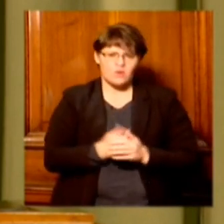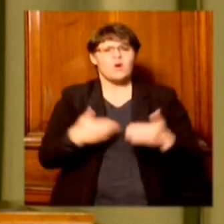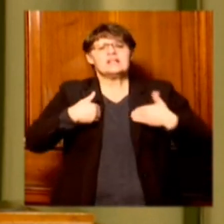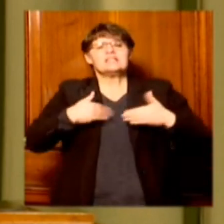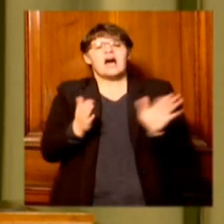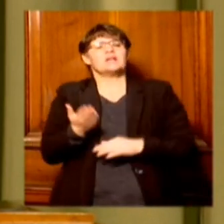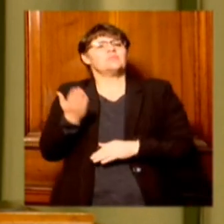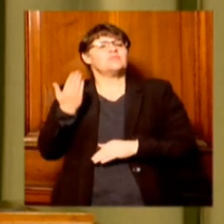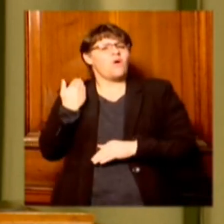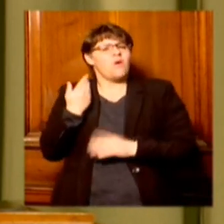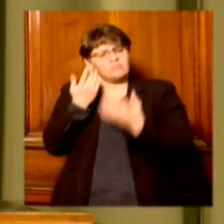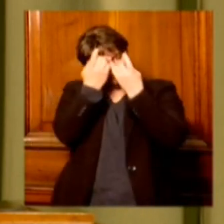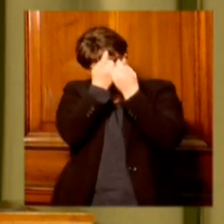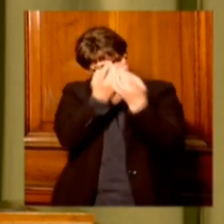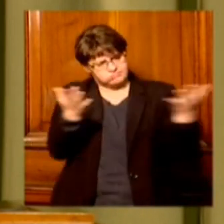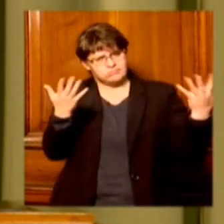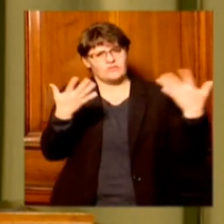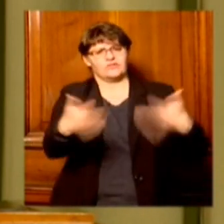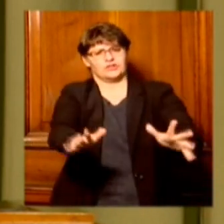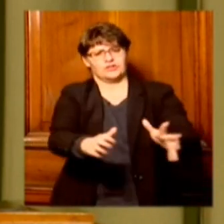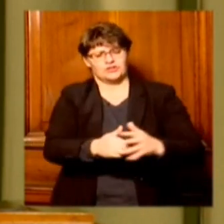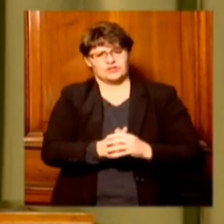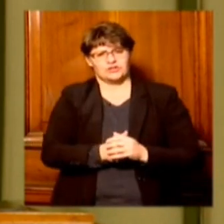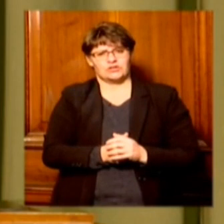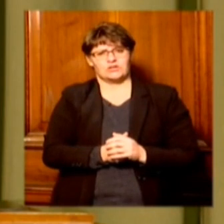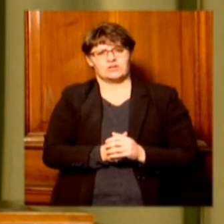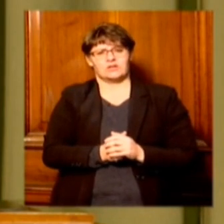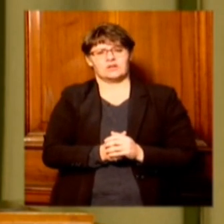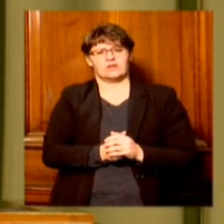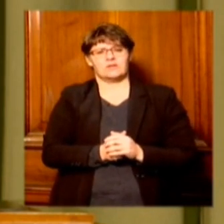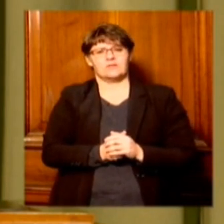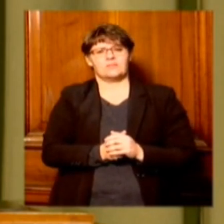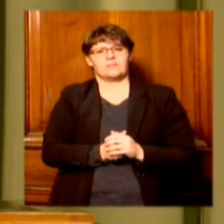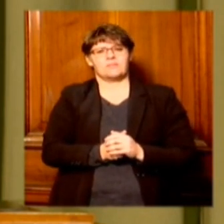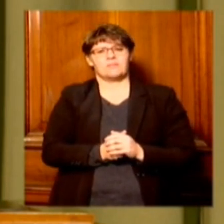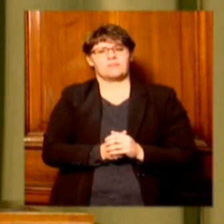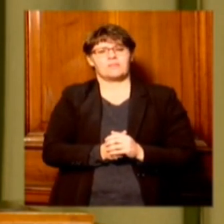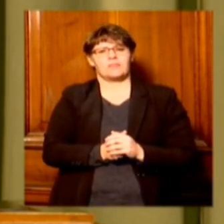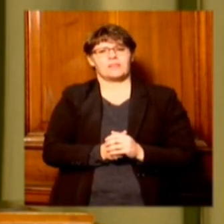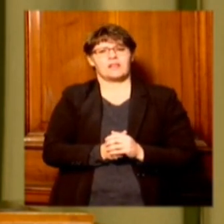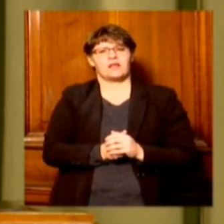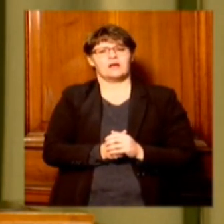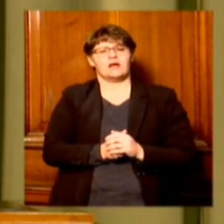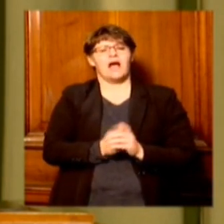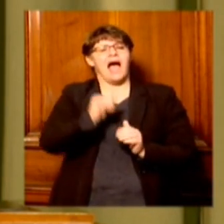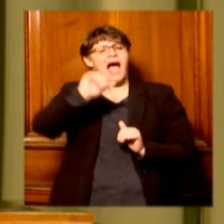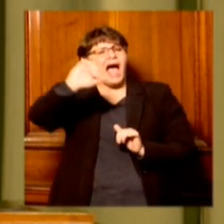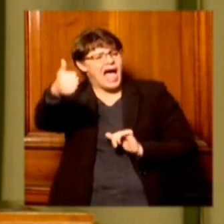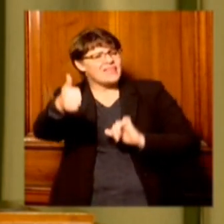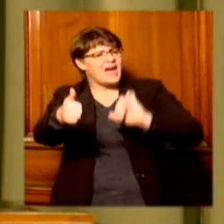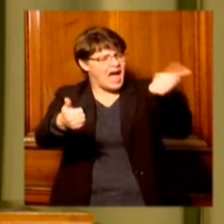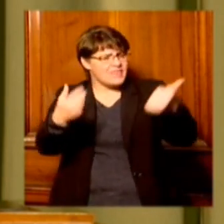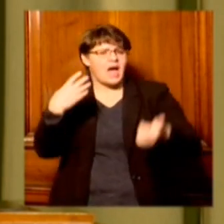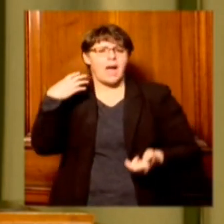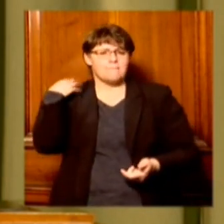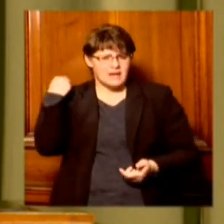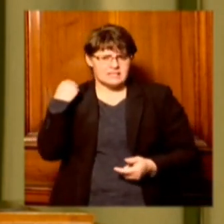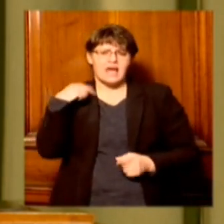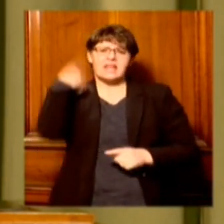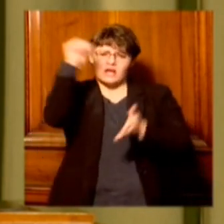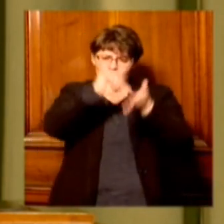started this press briefing, we will be having other ministers next